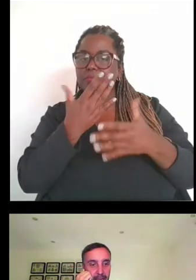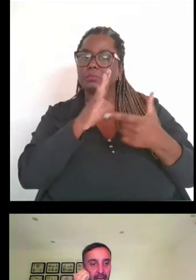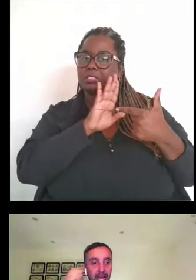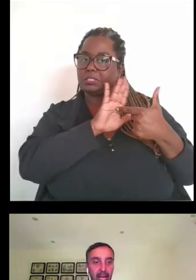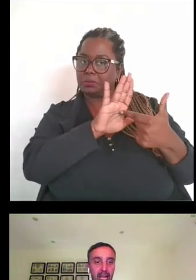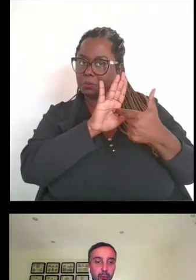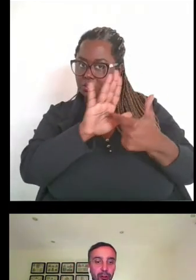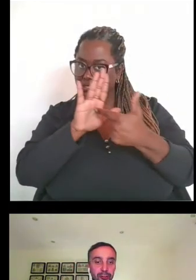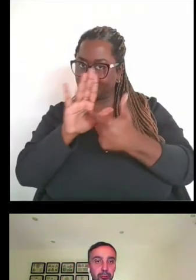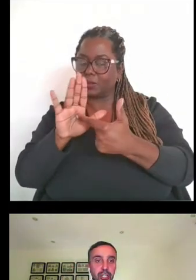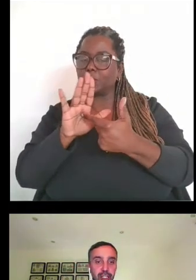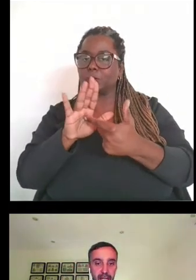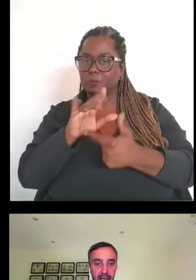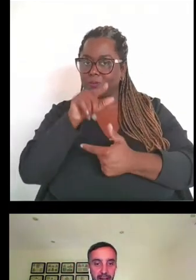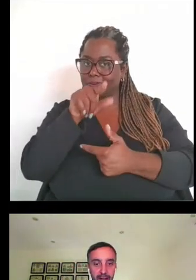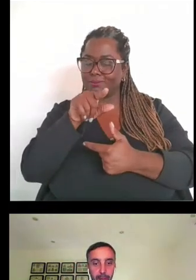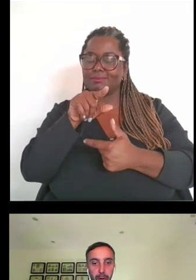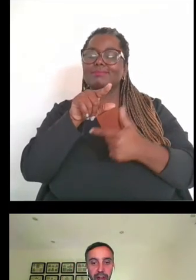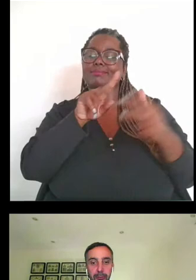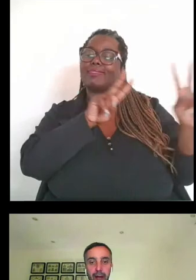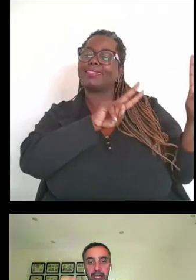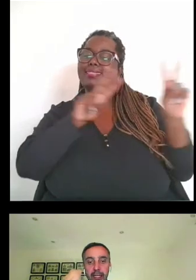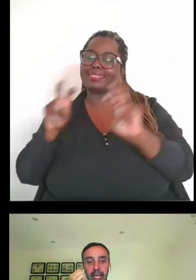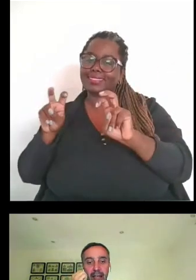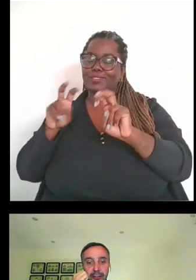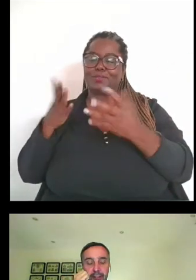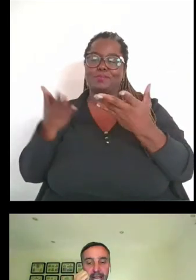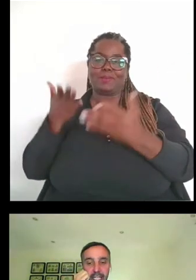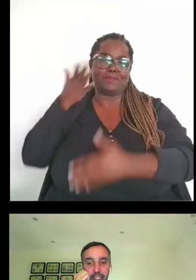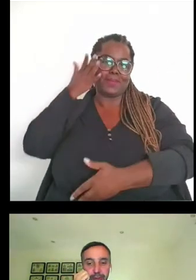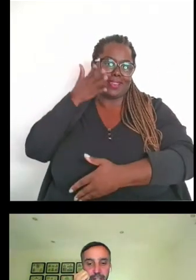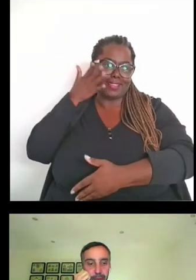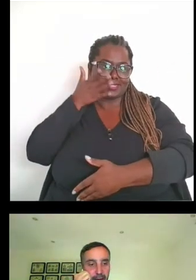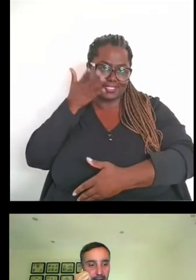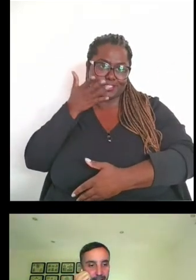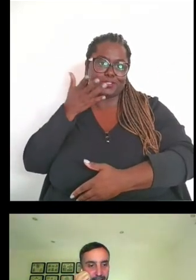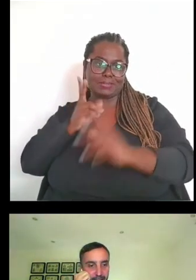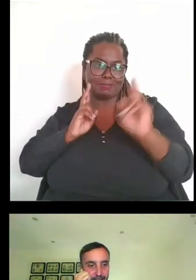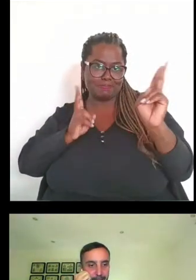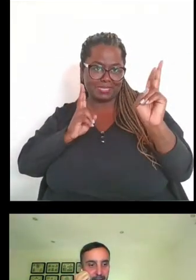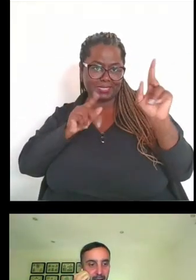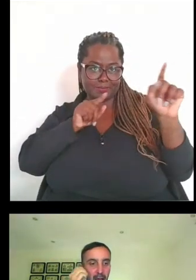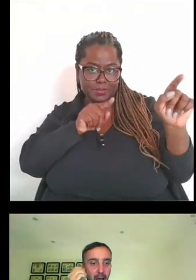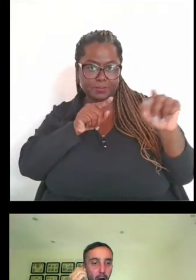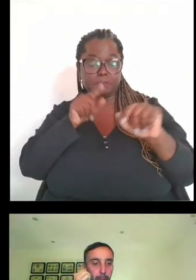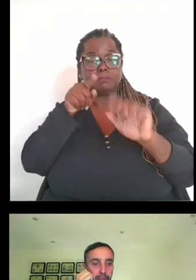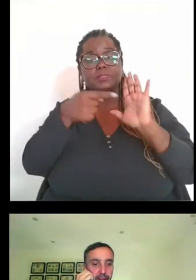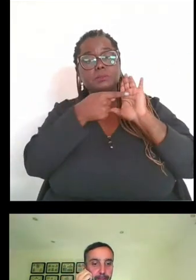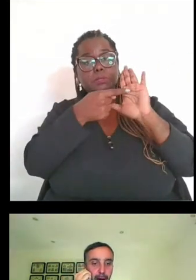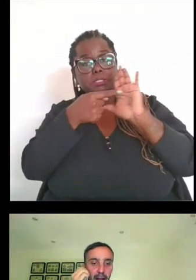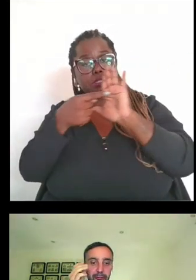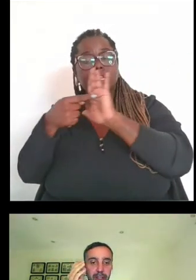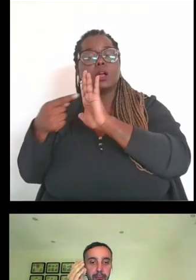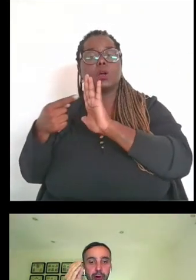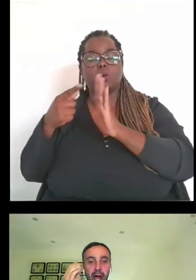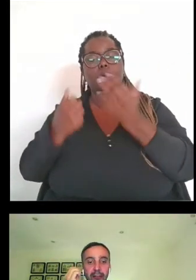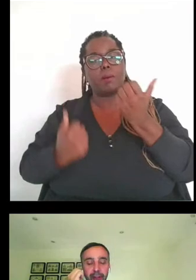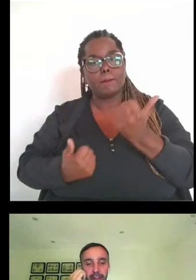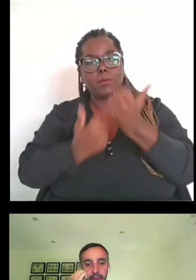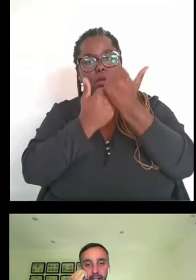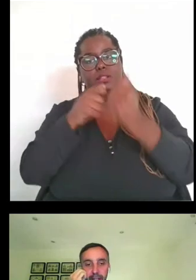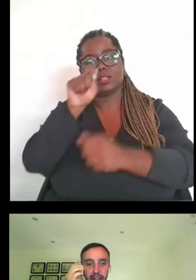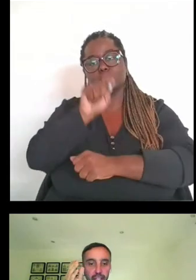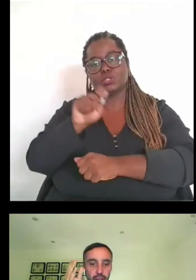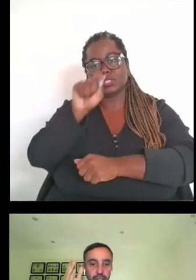today it was commissioned and supported by the Association of German architects open this part of the